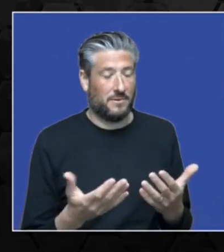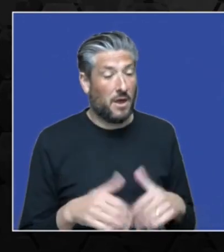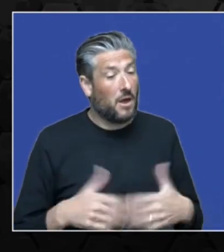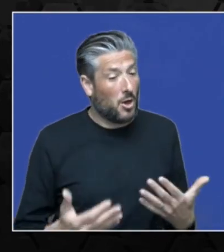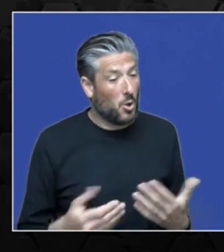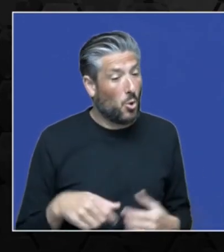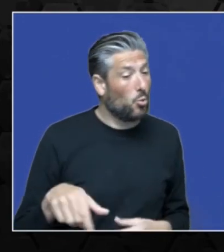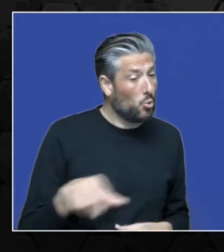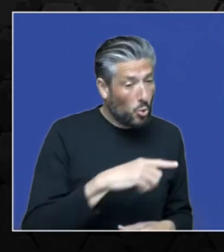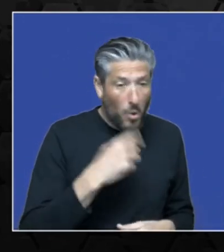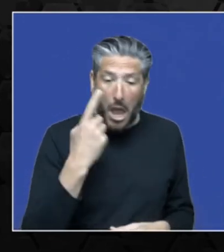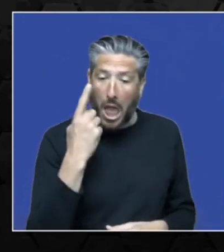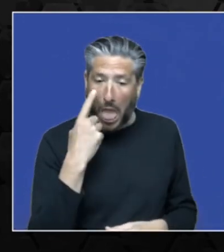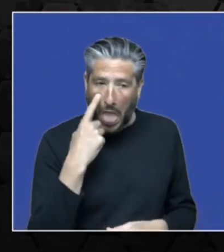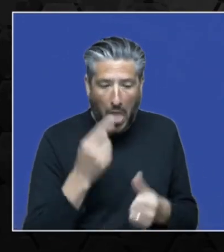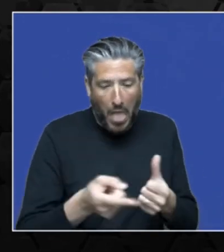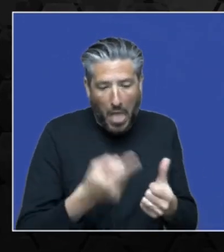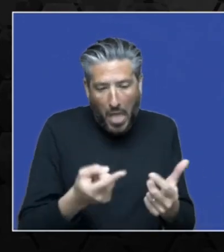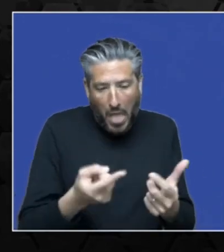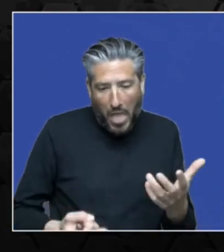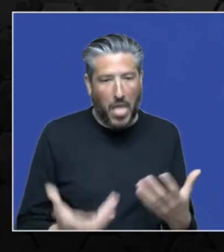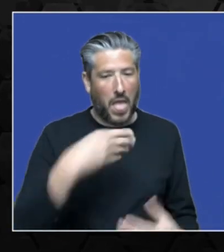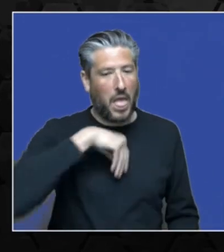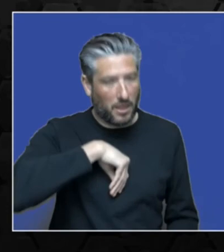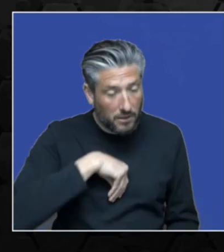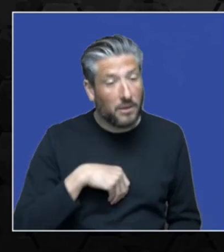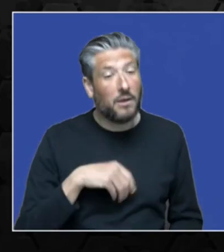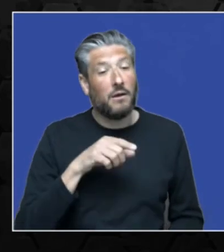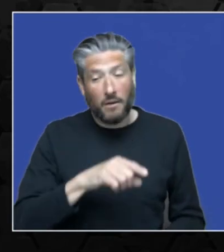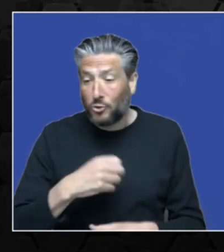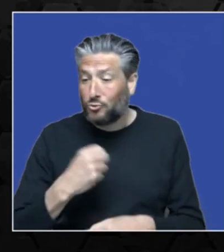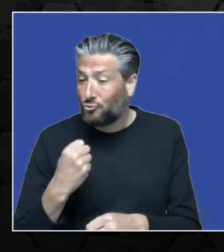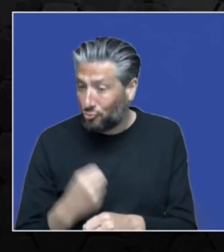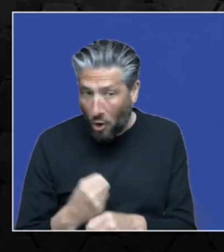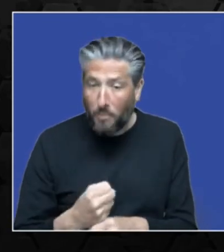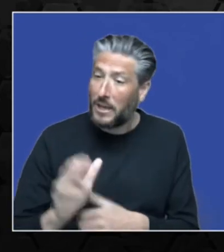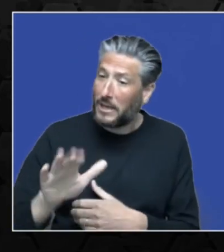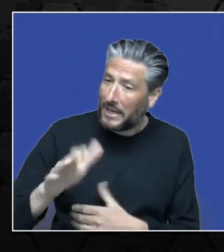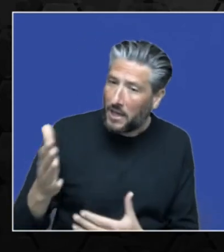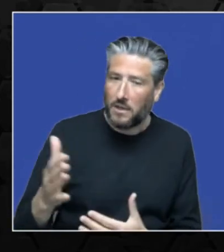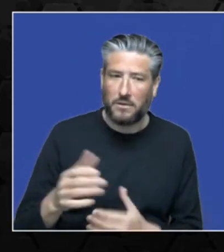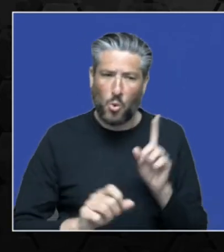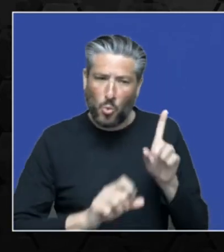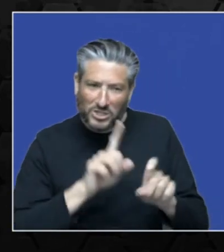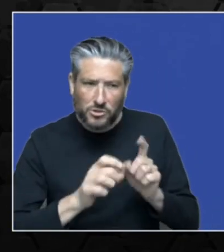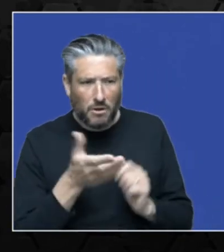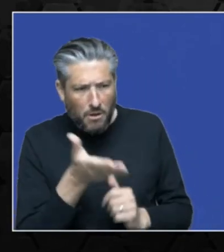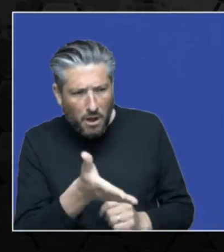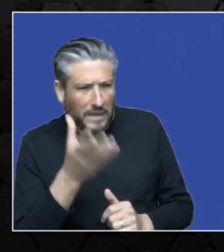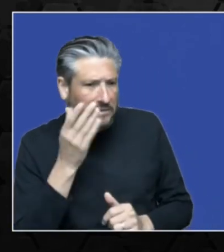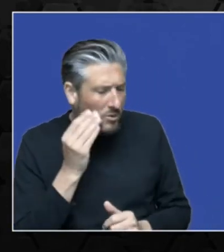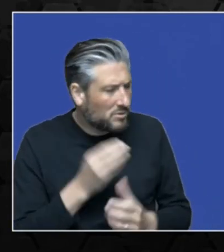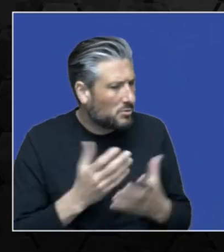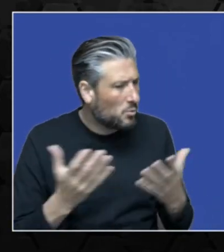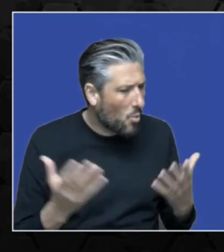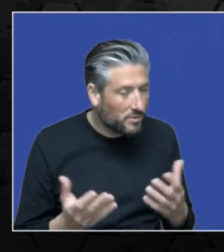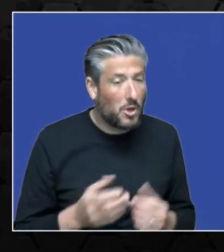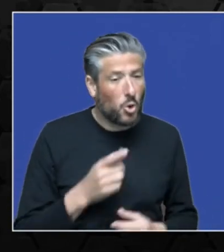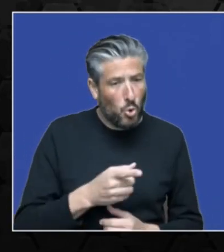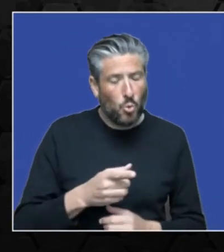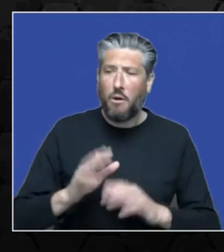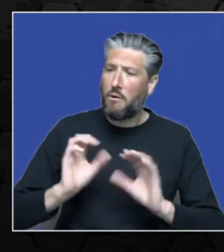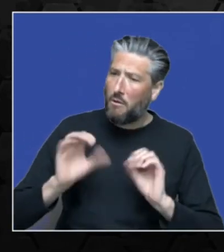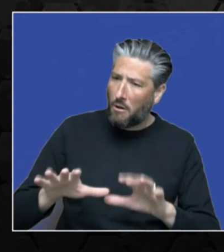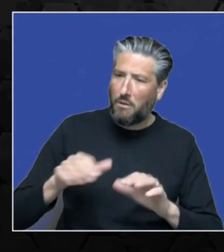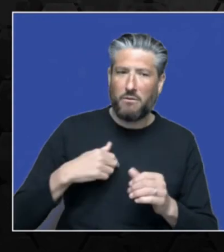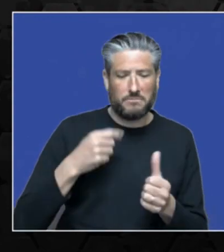going to be like, asking, hey, you're a machine learning enthusiast, can you share something about your experiences? Over then you can show your projects, you can show your open source